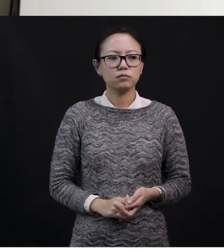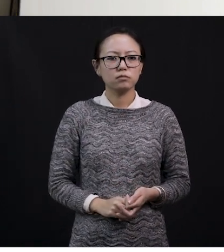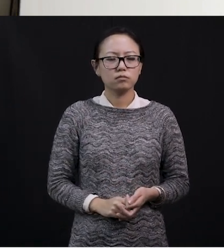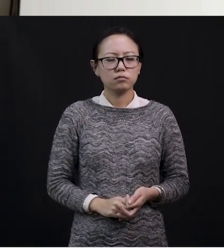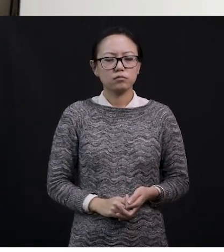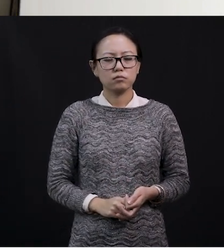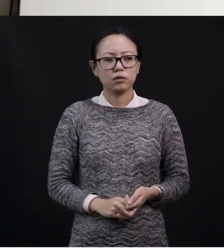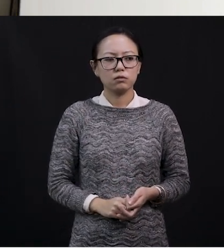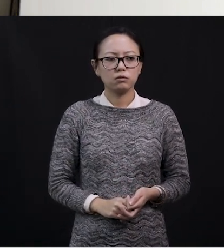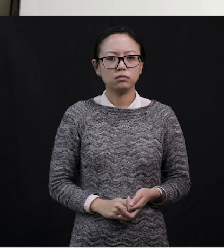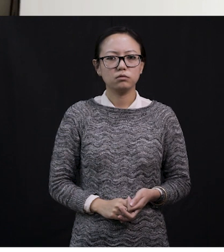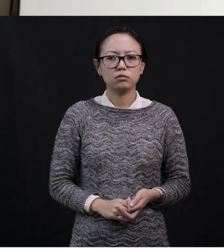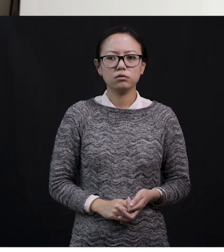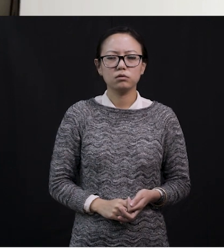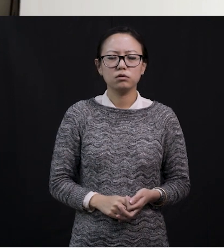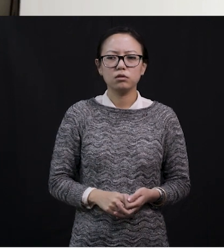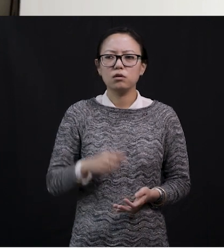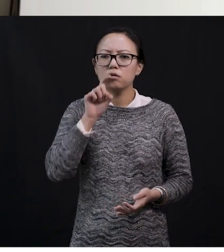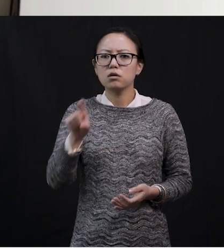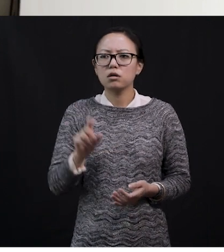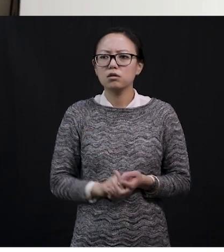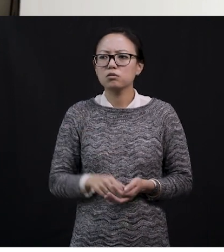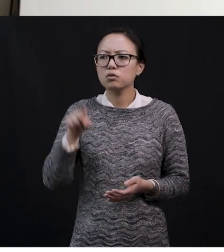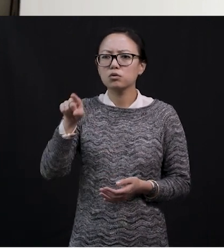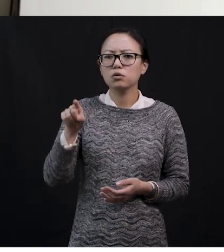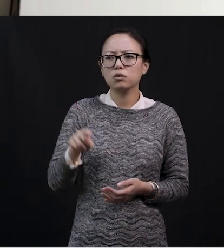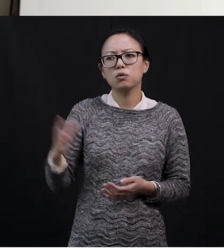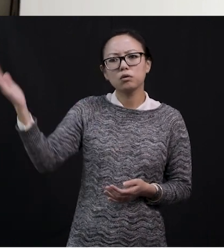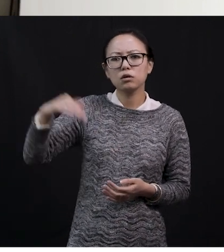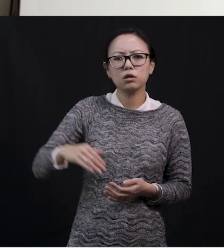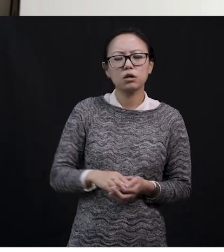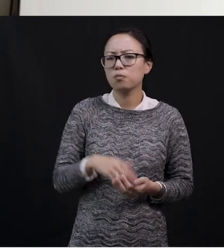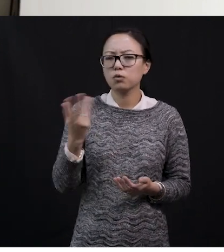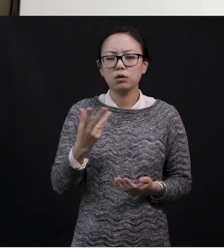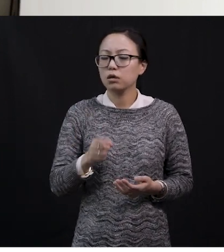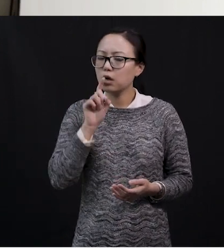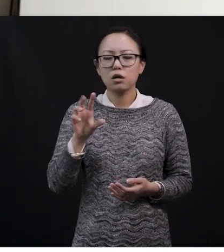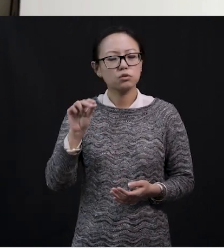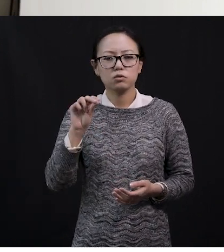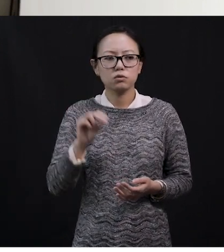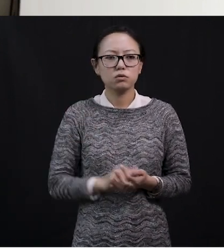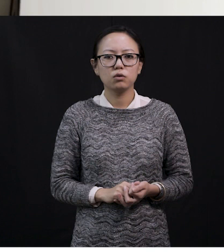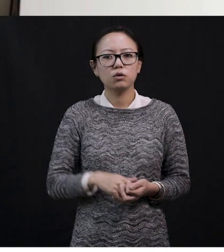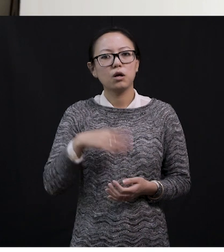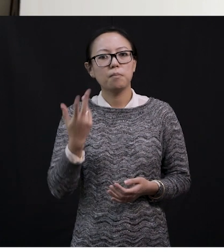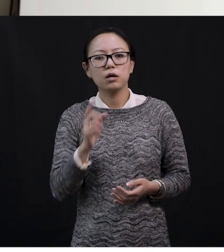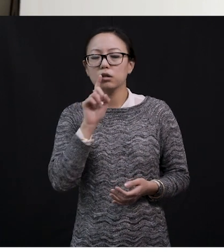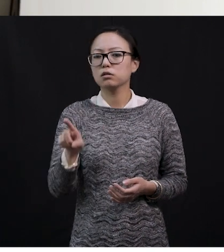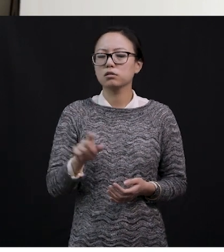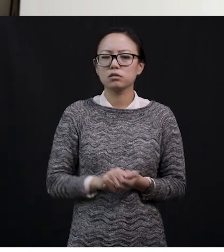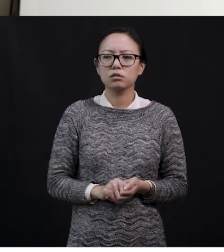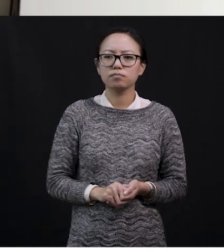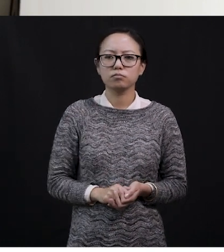and he did not ask him what is the purpose of his visiting. But he went straight away